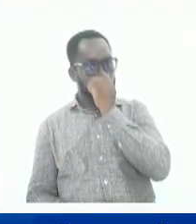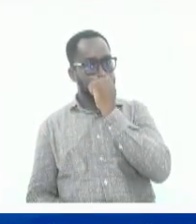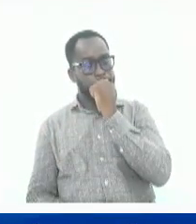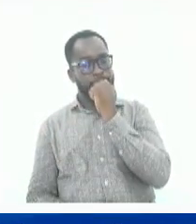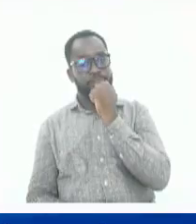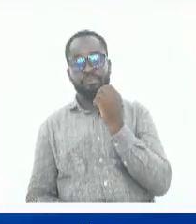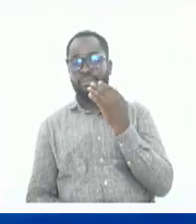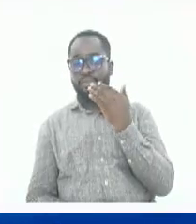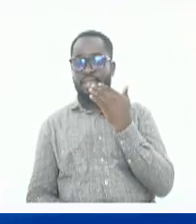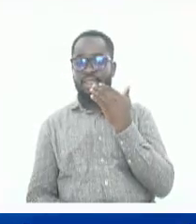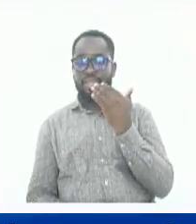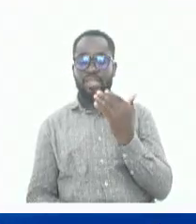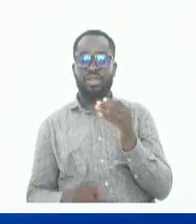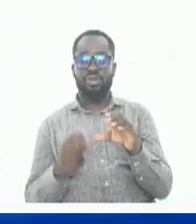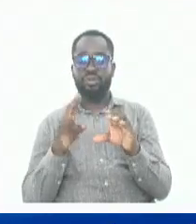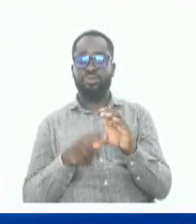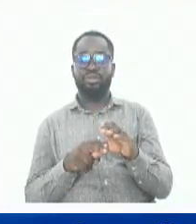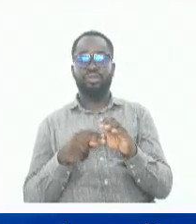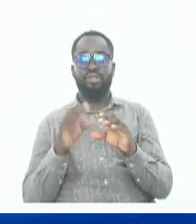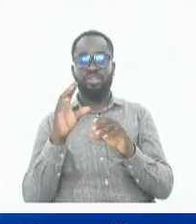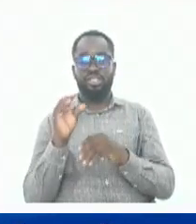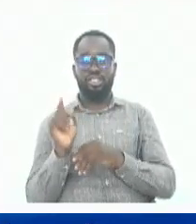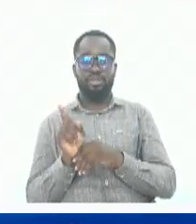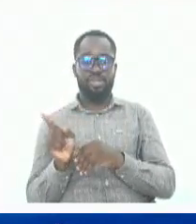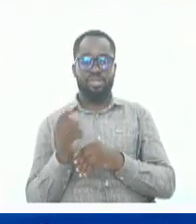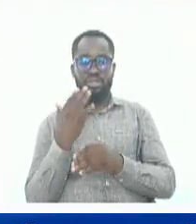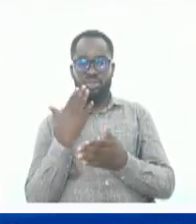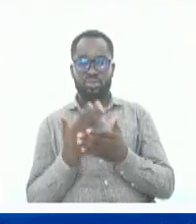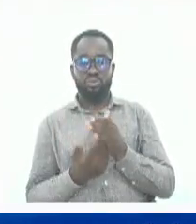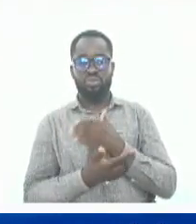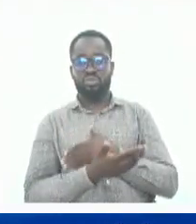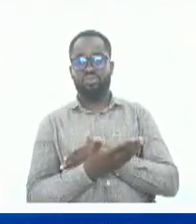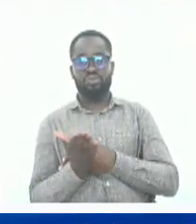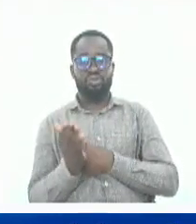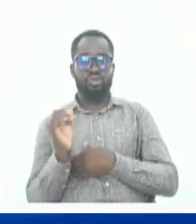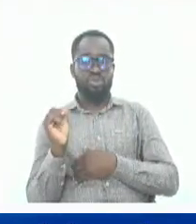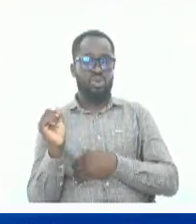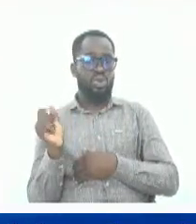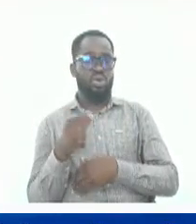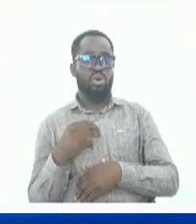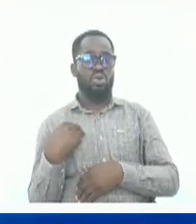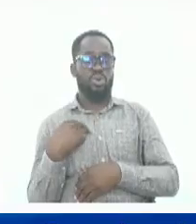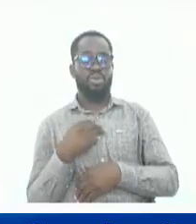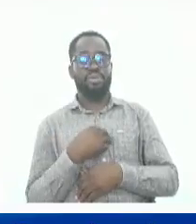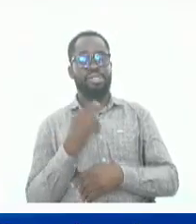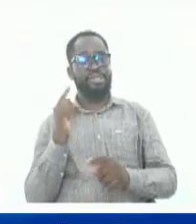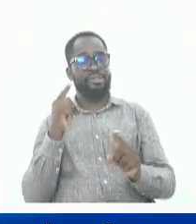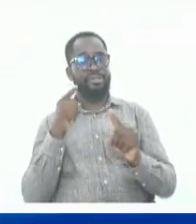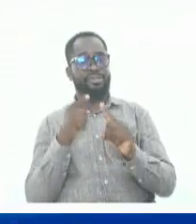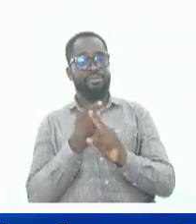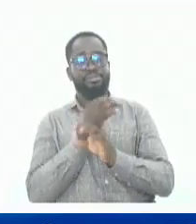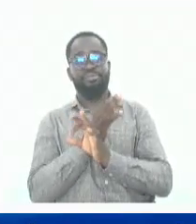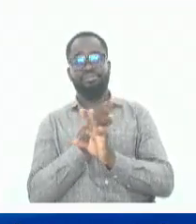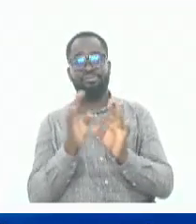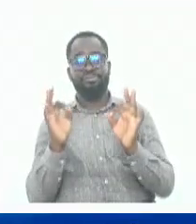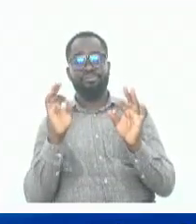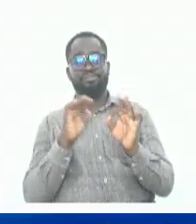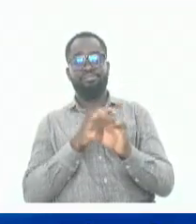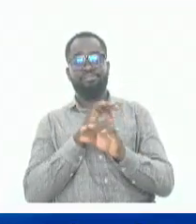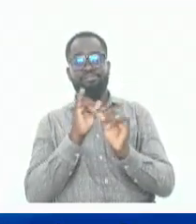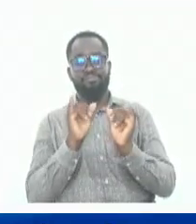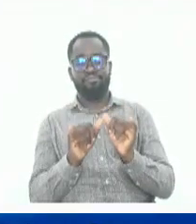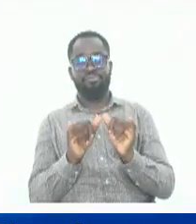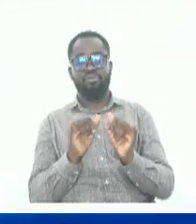Thank you very much, Mr. Chairman. Good morning to all members of AIM Freedom Fixed Income Trust.